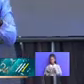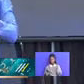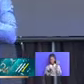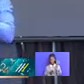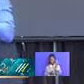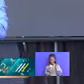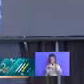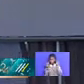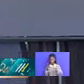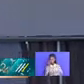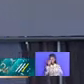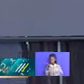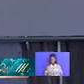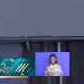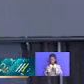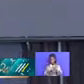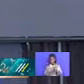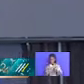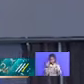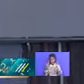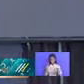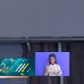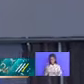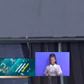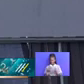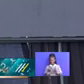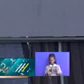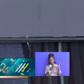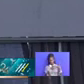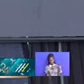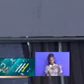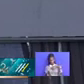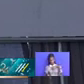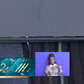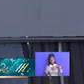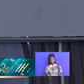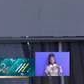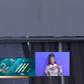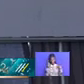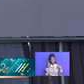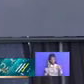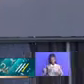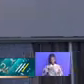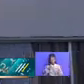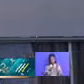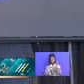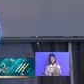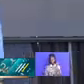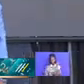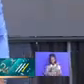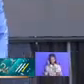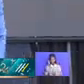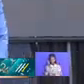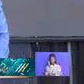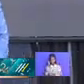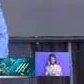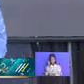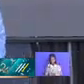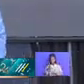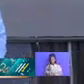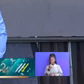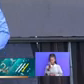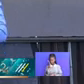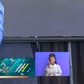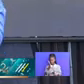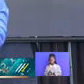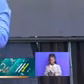evil Alor because evil Alor is responsible for our poverty mindset can I